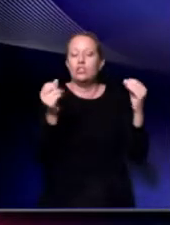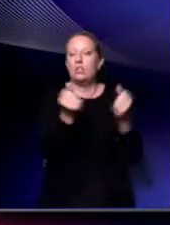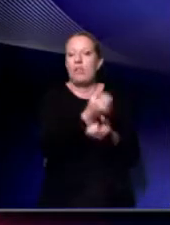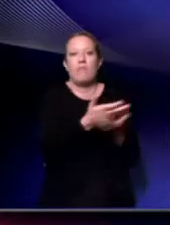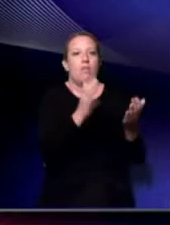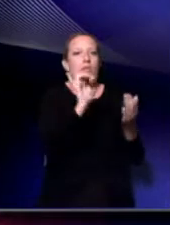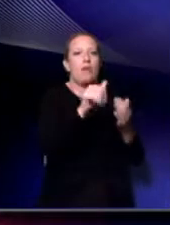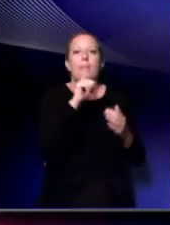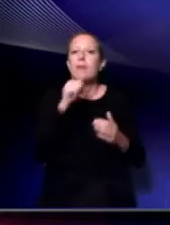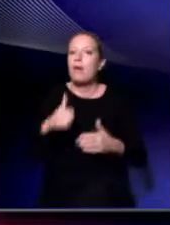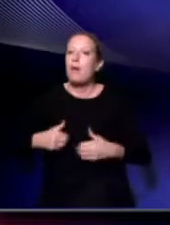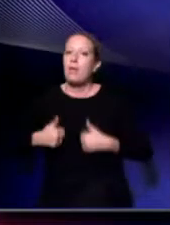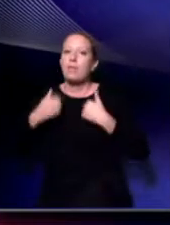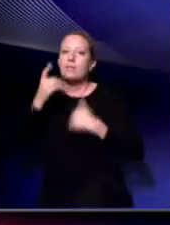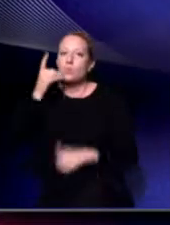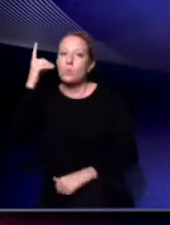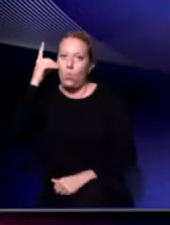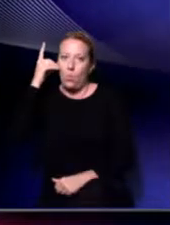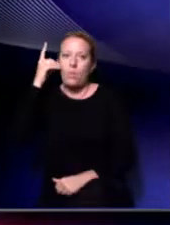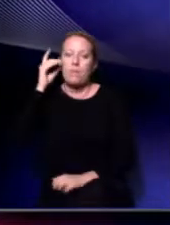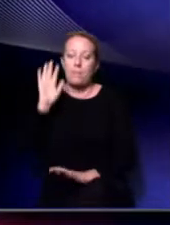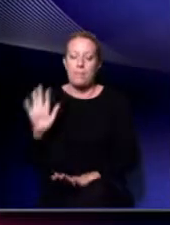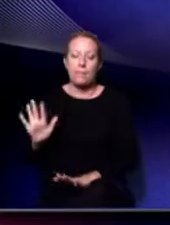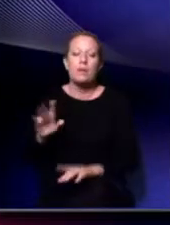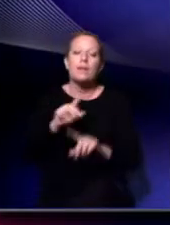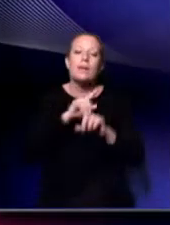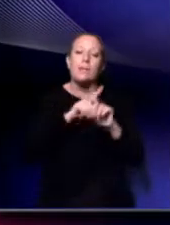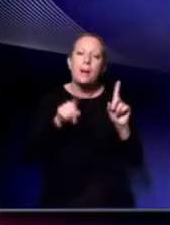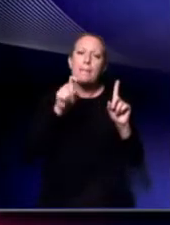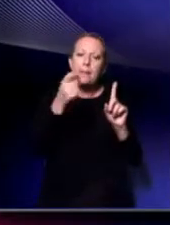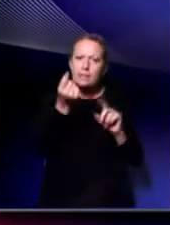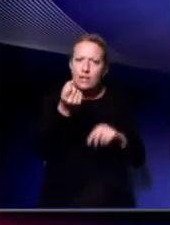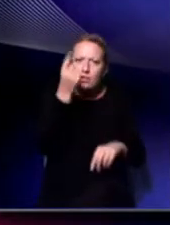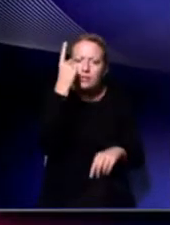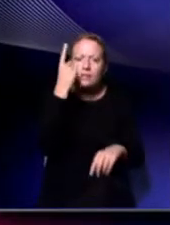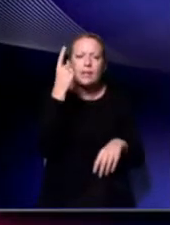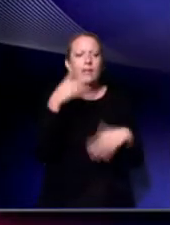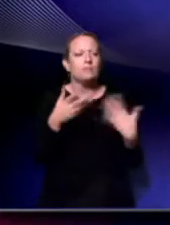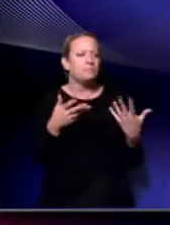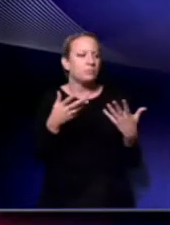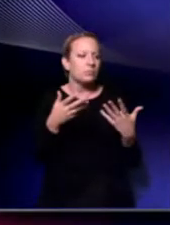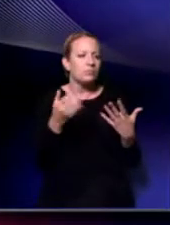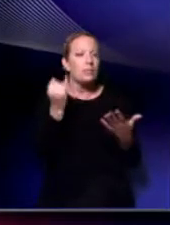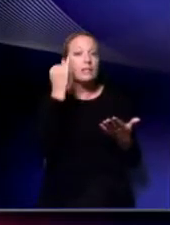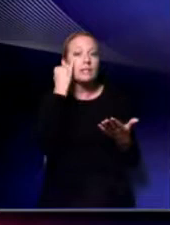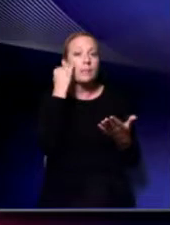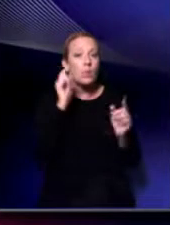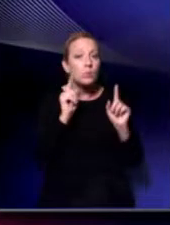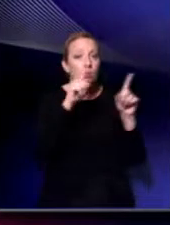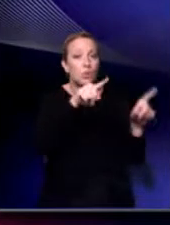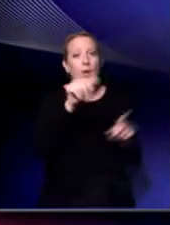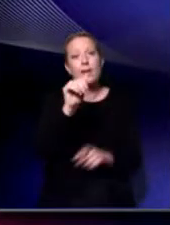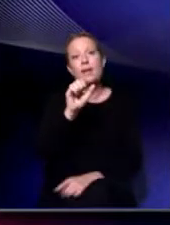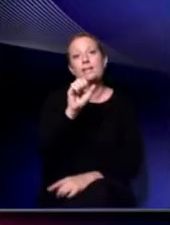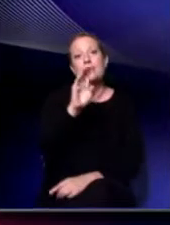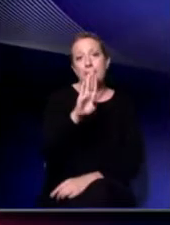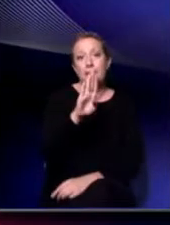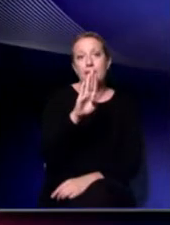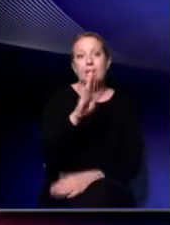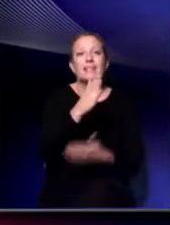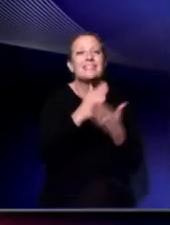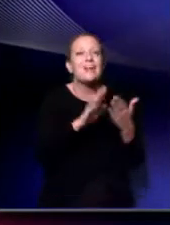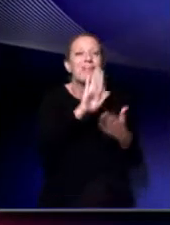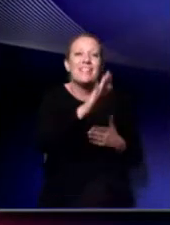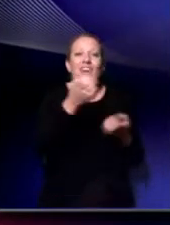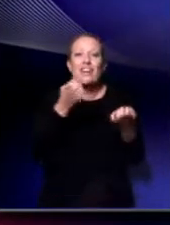there's things you have to look at. For example, if you were to talk to the people at at the blind school, they would explain that some of the equipment